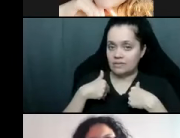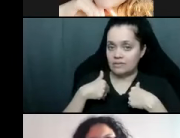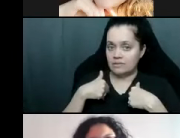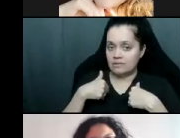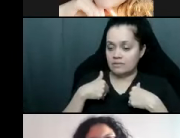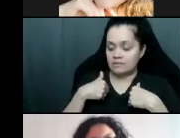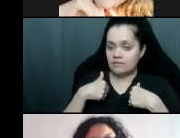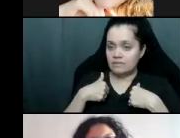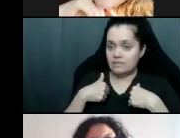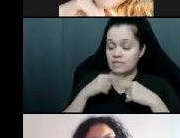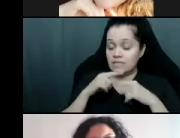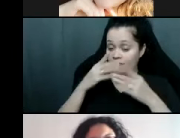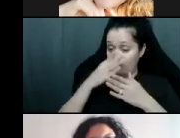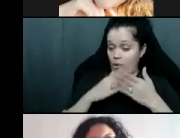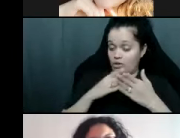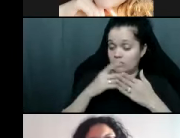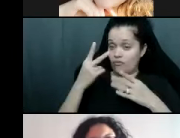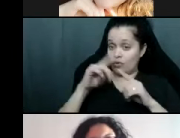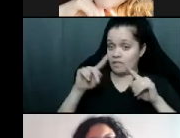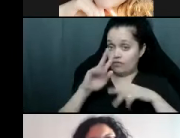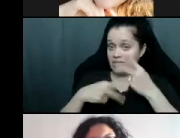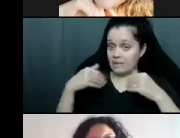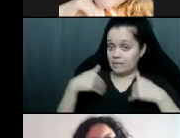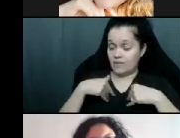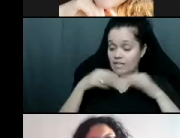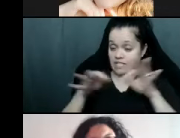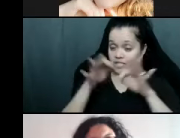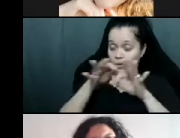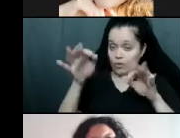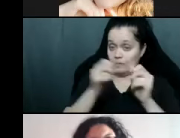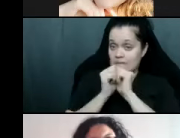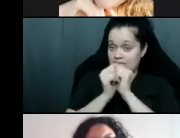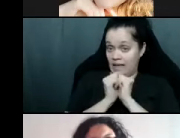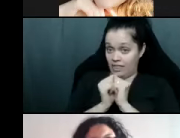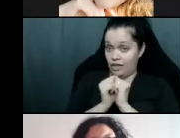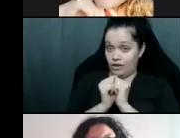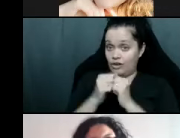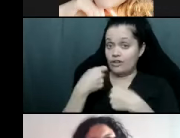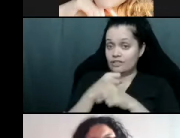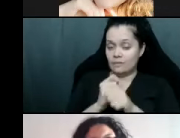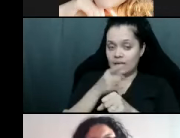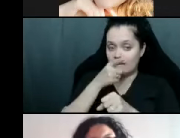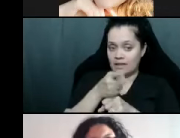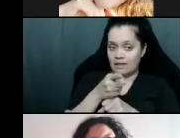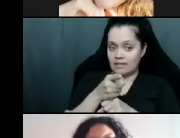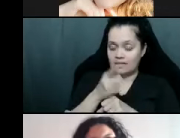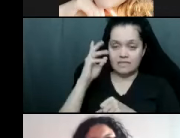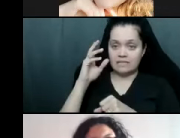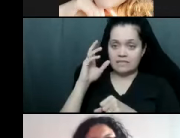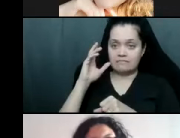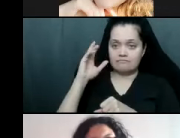took parts from 4 different animals, sewed them together to make this bizarre creature.